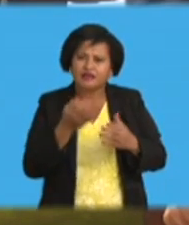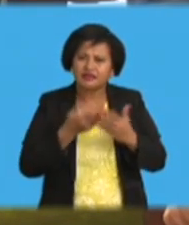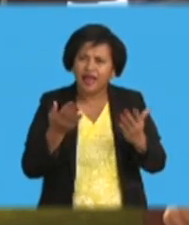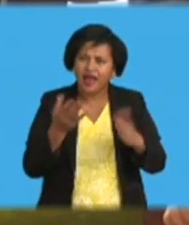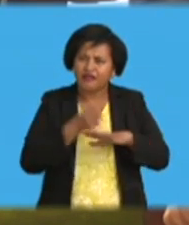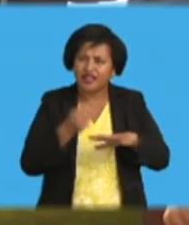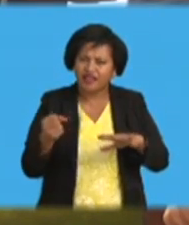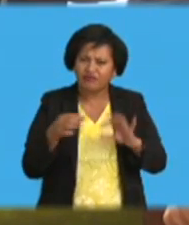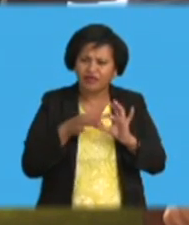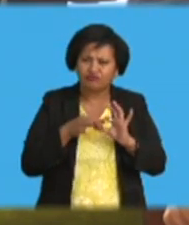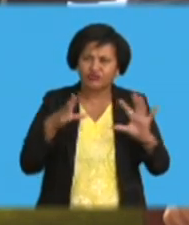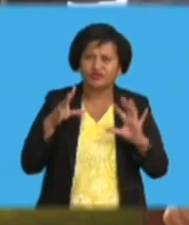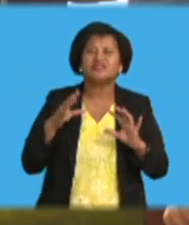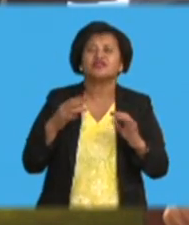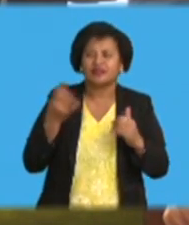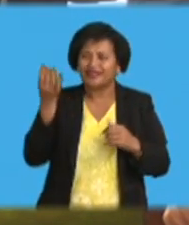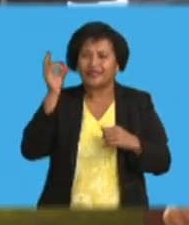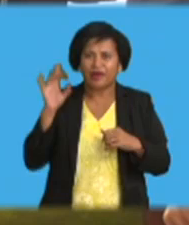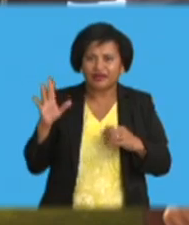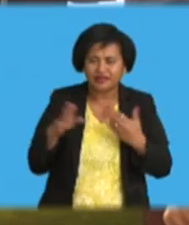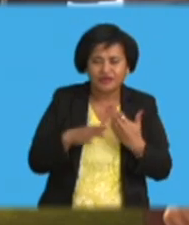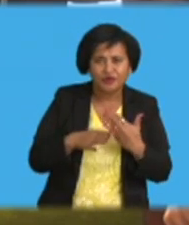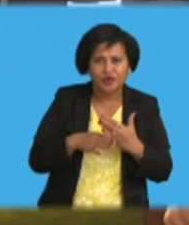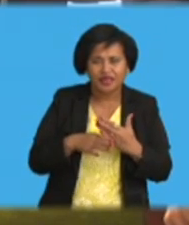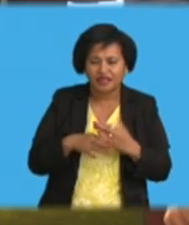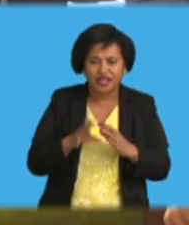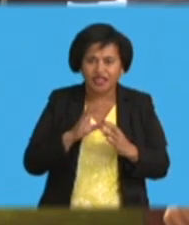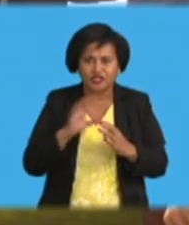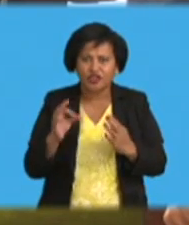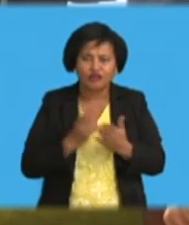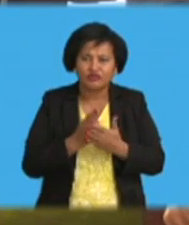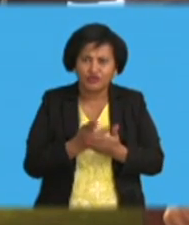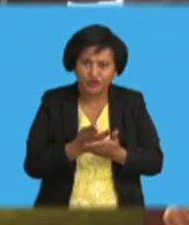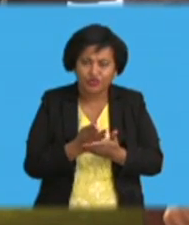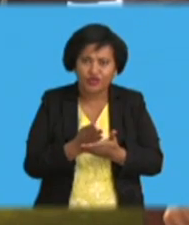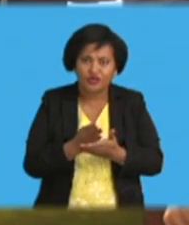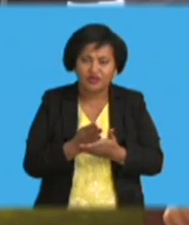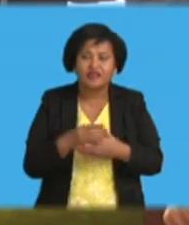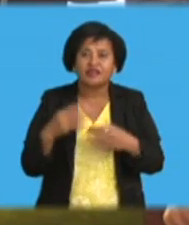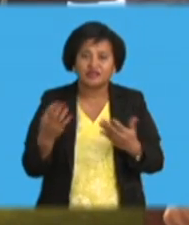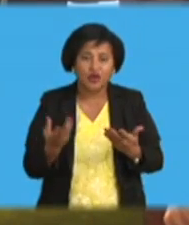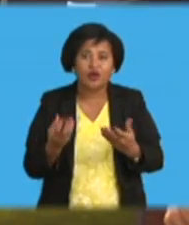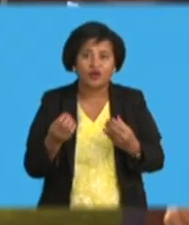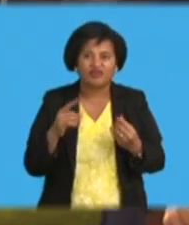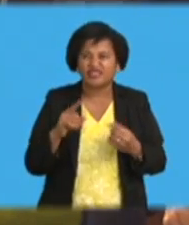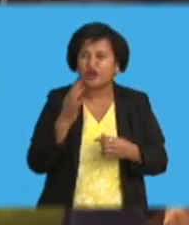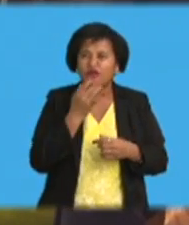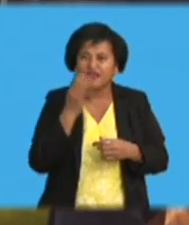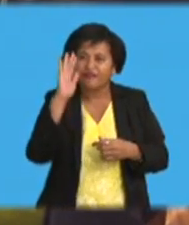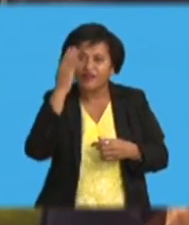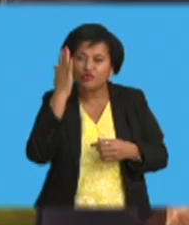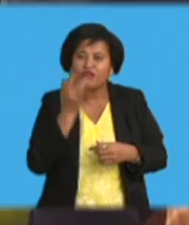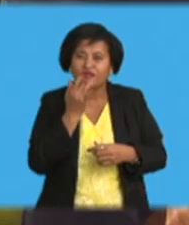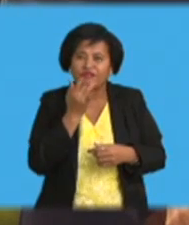without proof, the very foundation of our democracy, it is no coincidence that these fake Facebook profiles